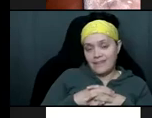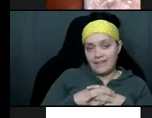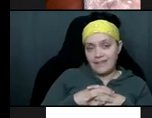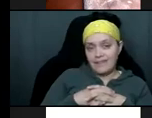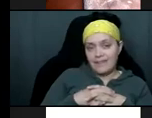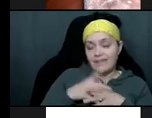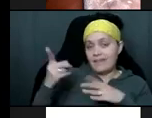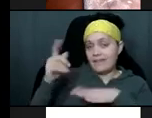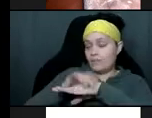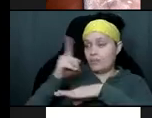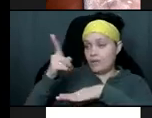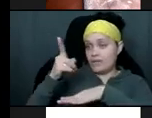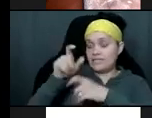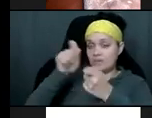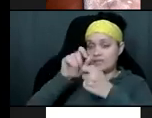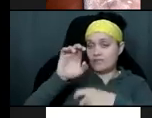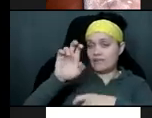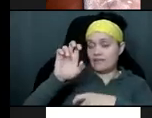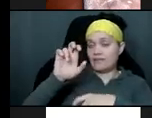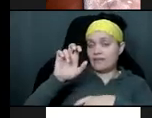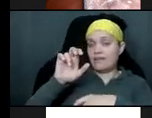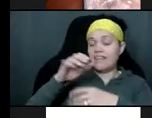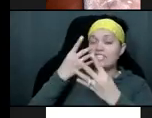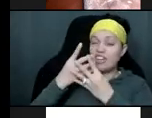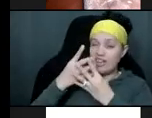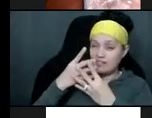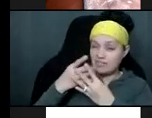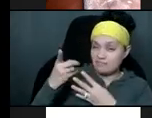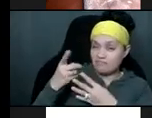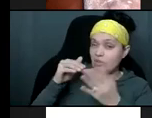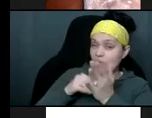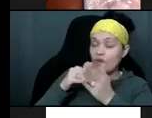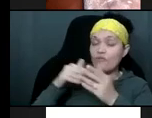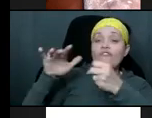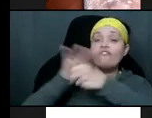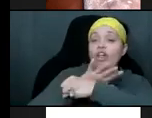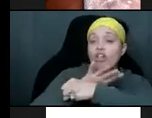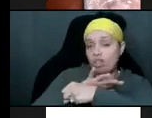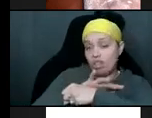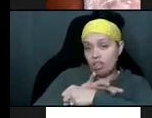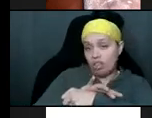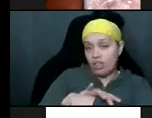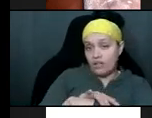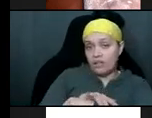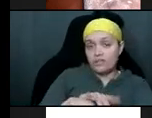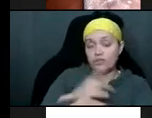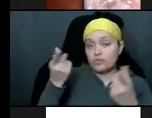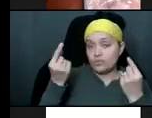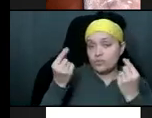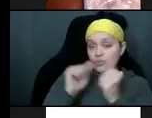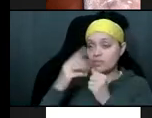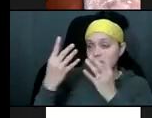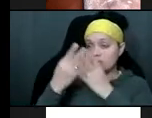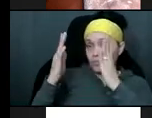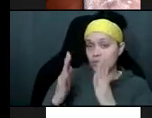In Britain, in England in particular, they had jails that were often too full. What to do with these